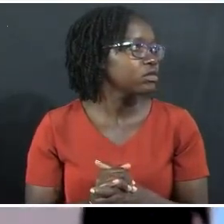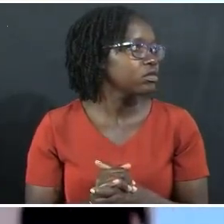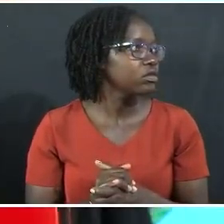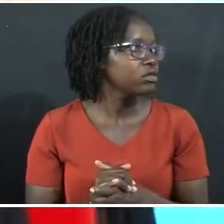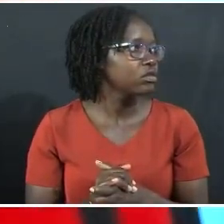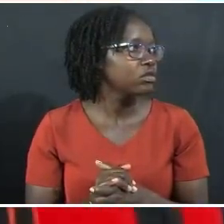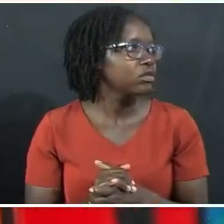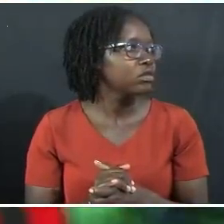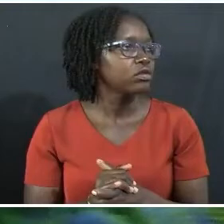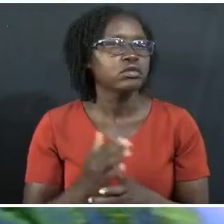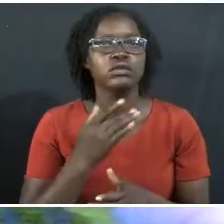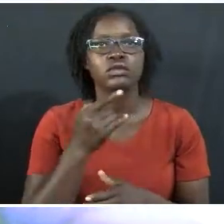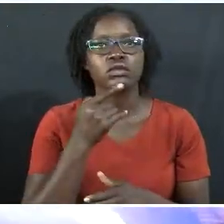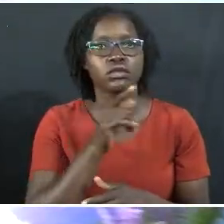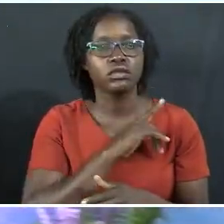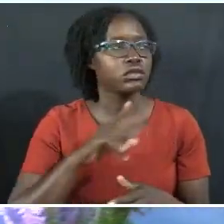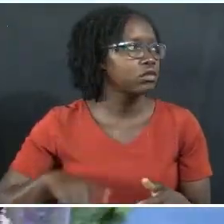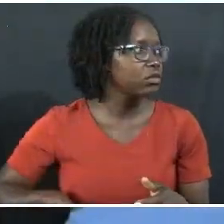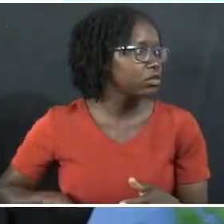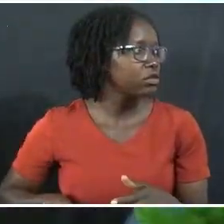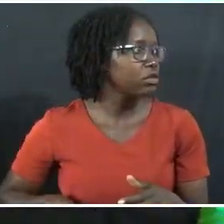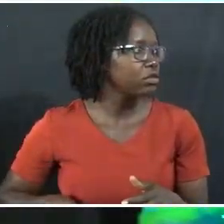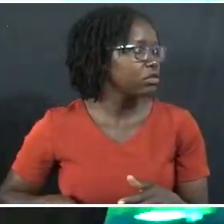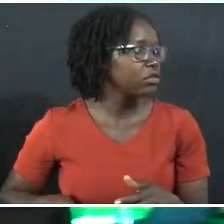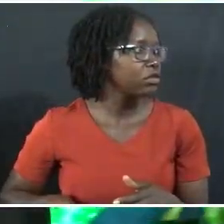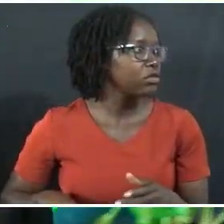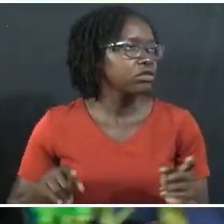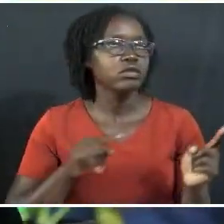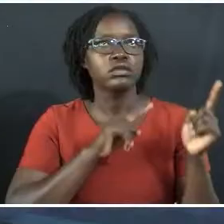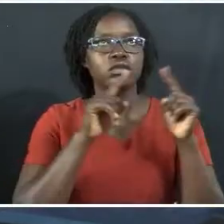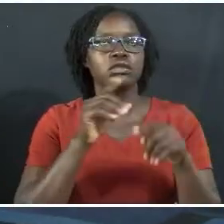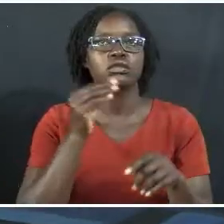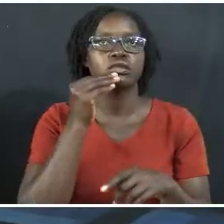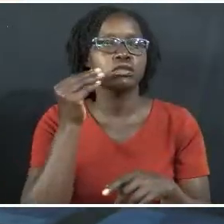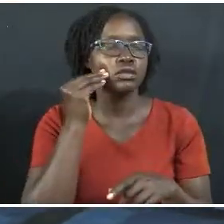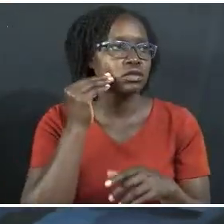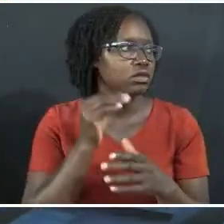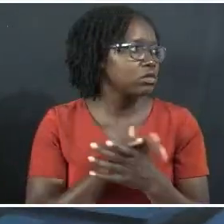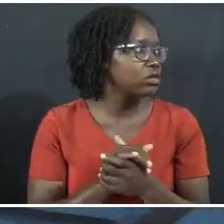You want to say, Lord, I am coming home.